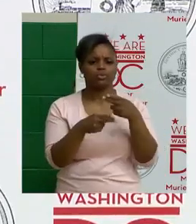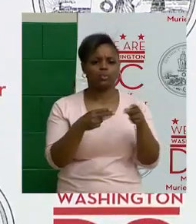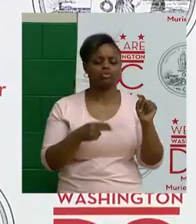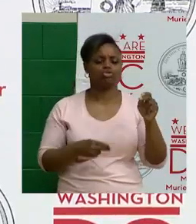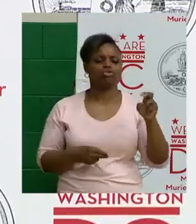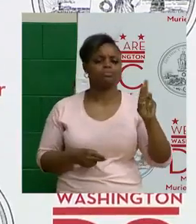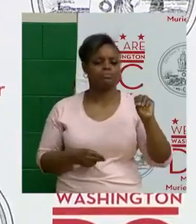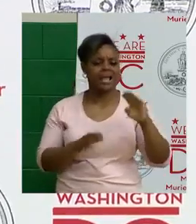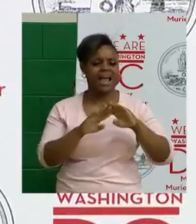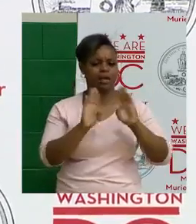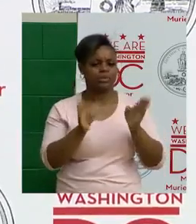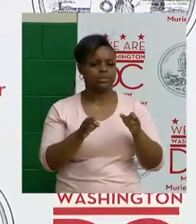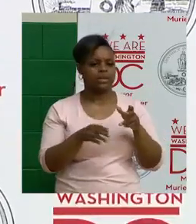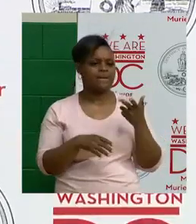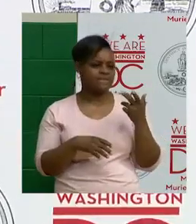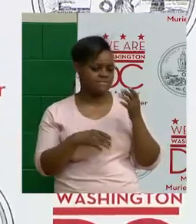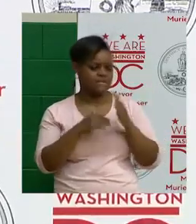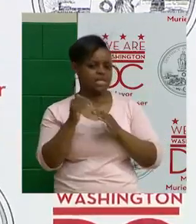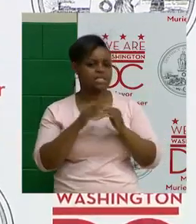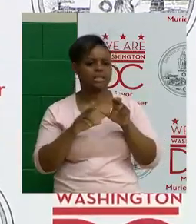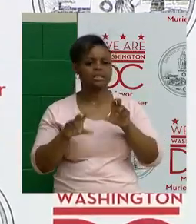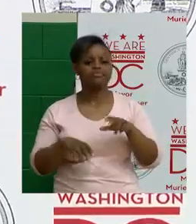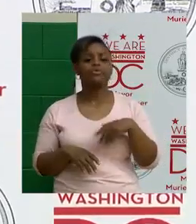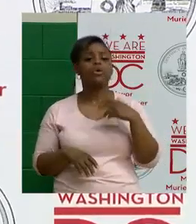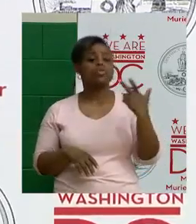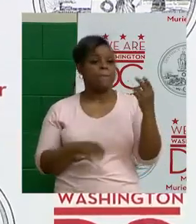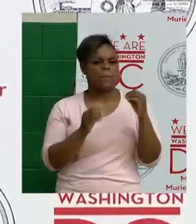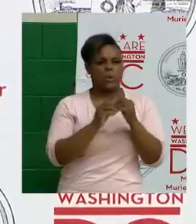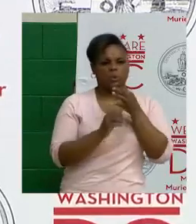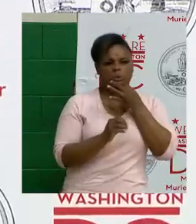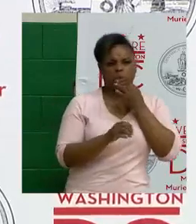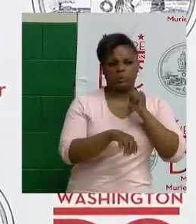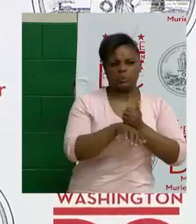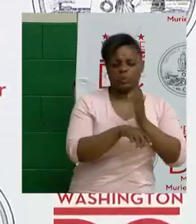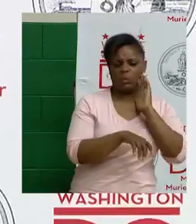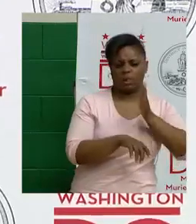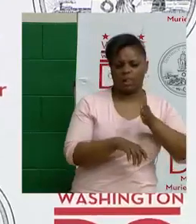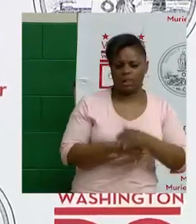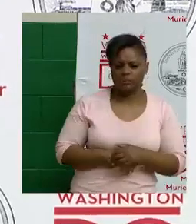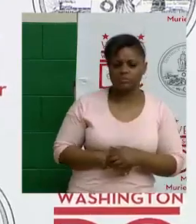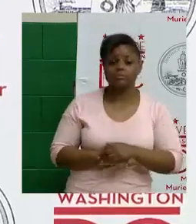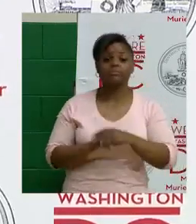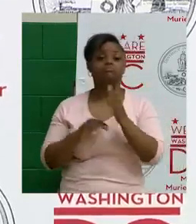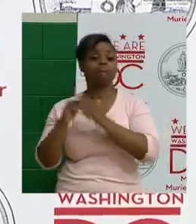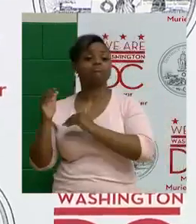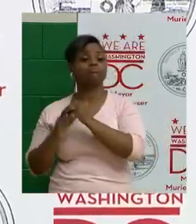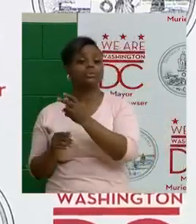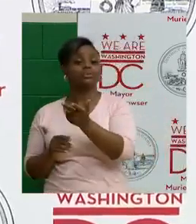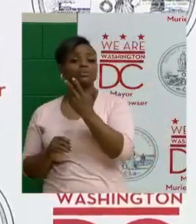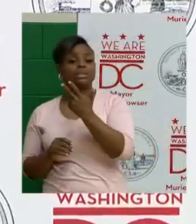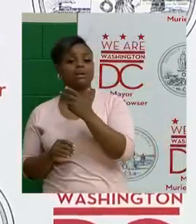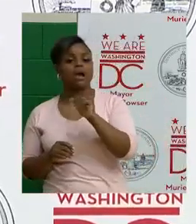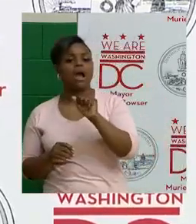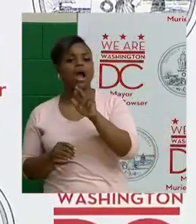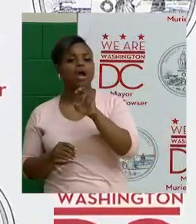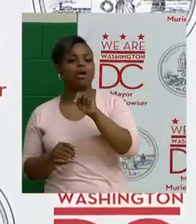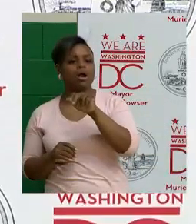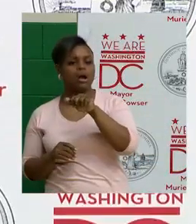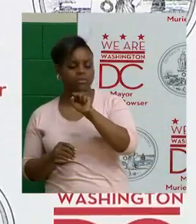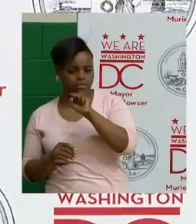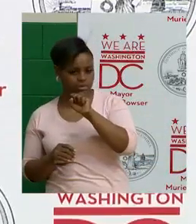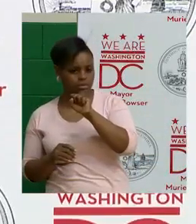facilities with three more on the way. We built two new arenas in our city that help brandish